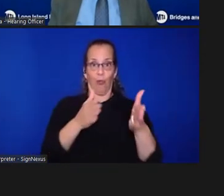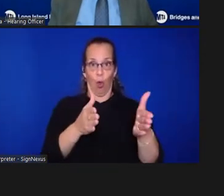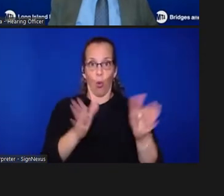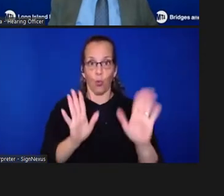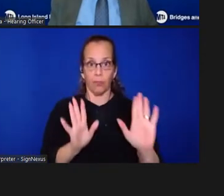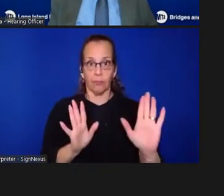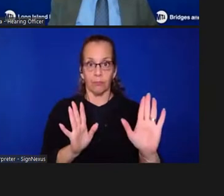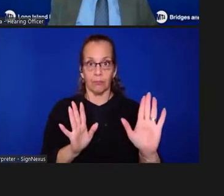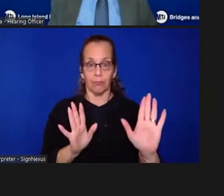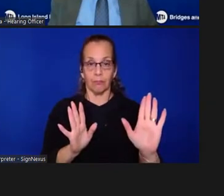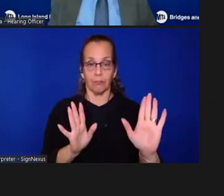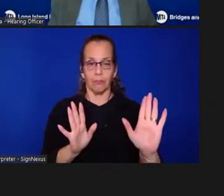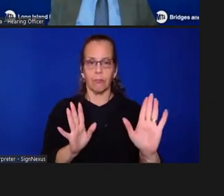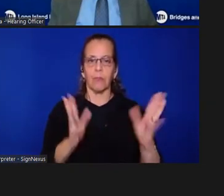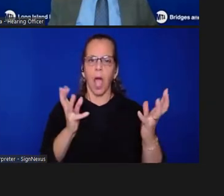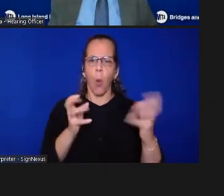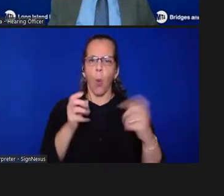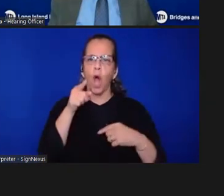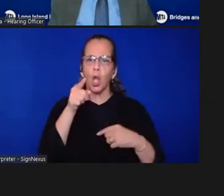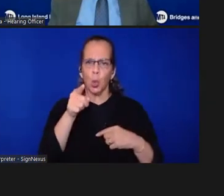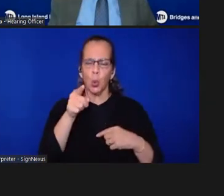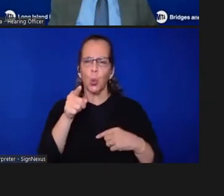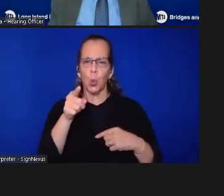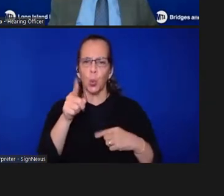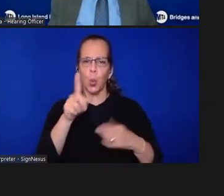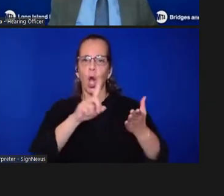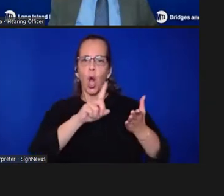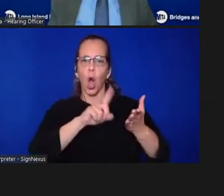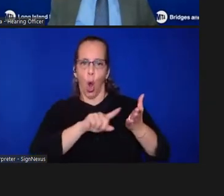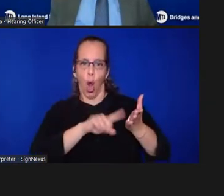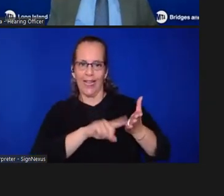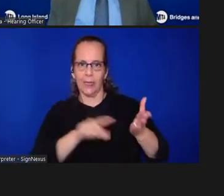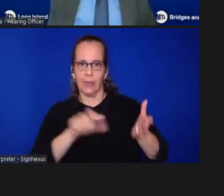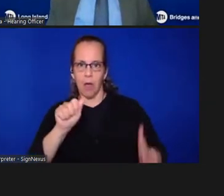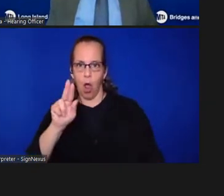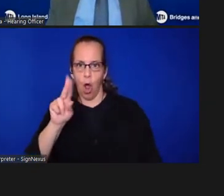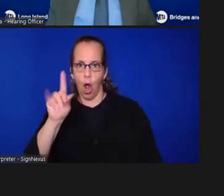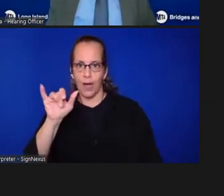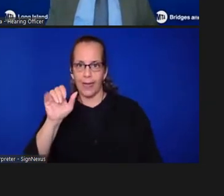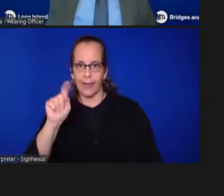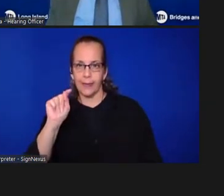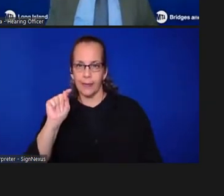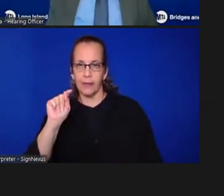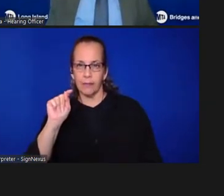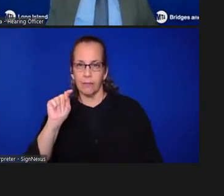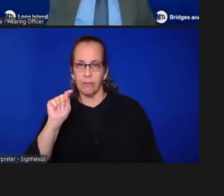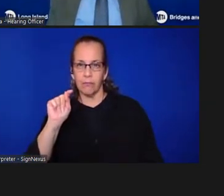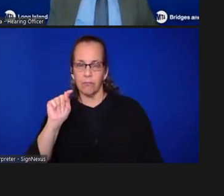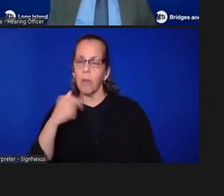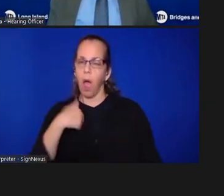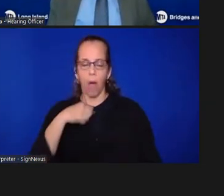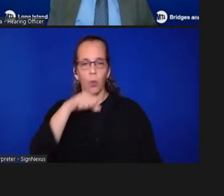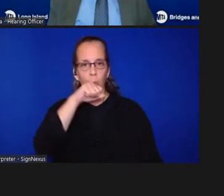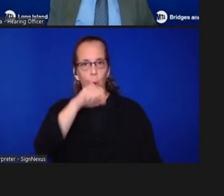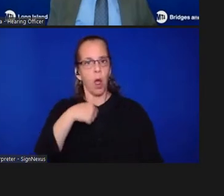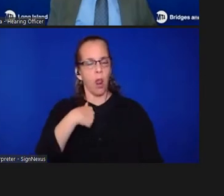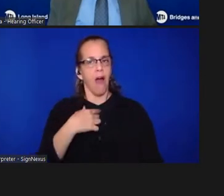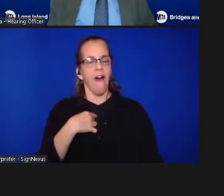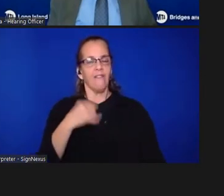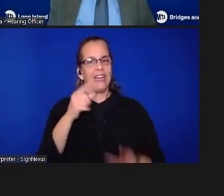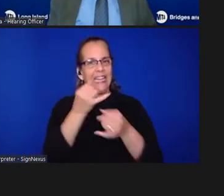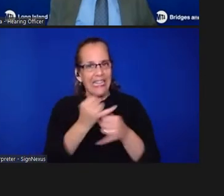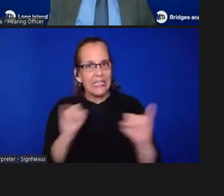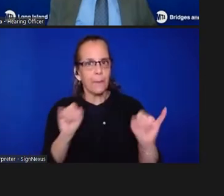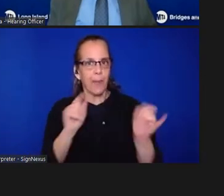I would like to have you audit it personally uh I would love very much for an independent auditor hopefully the federal